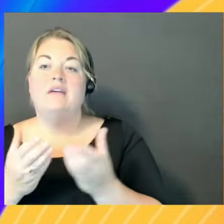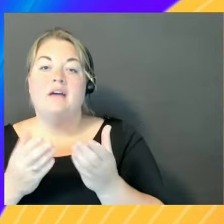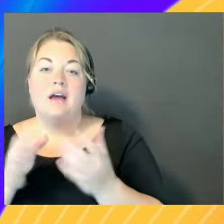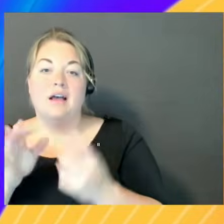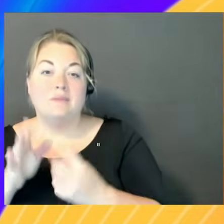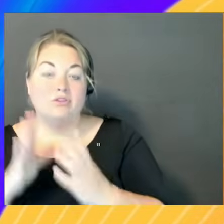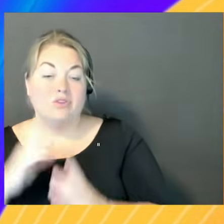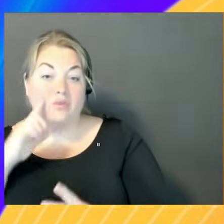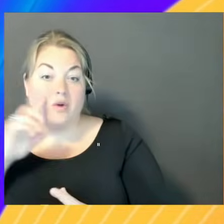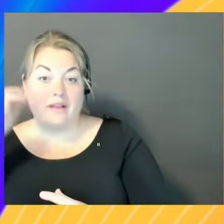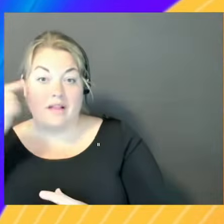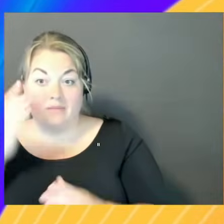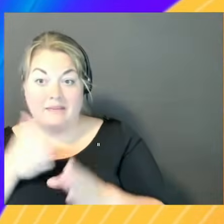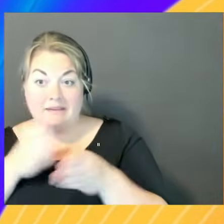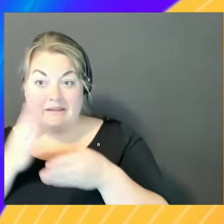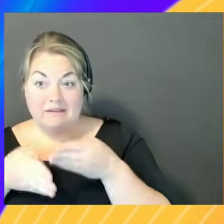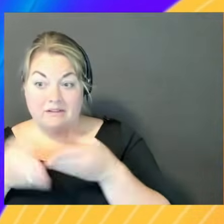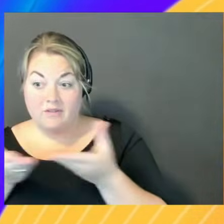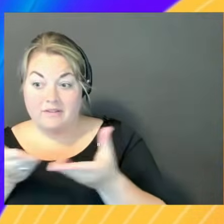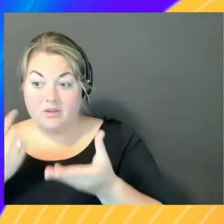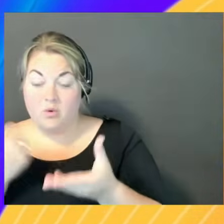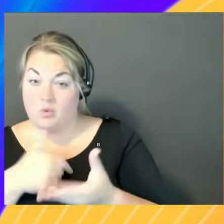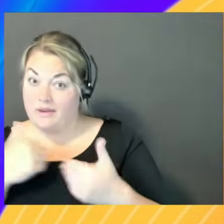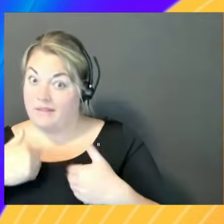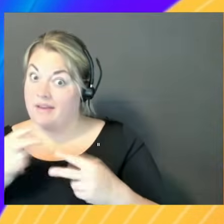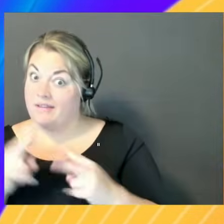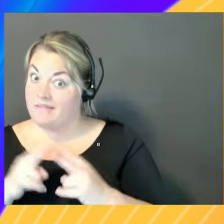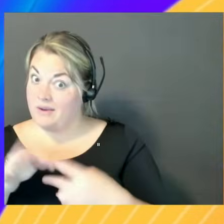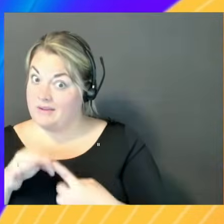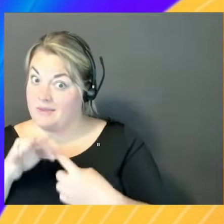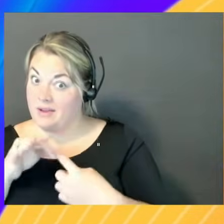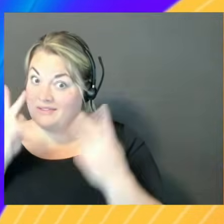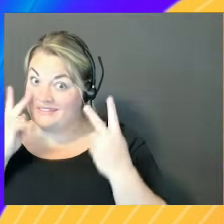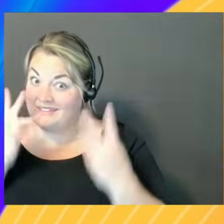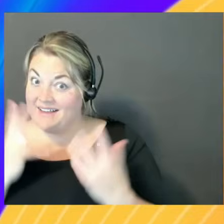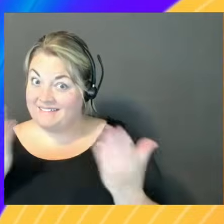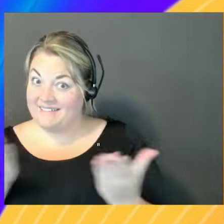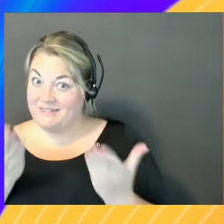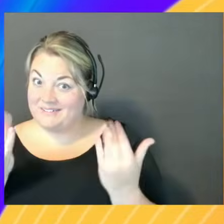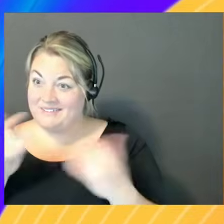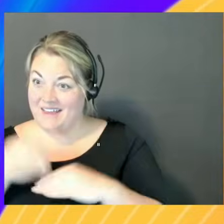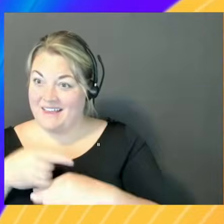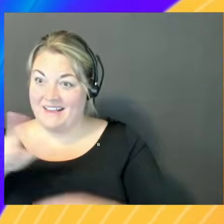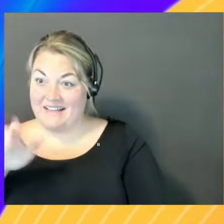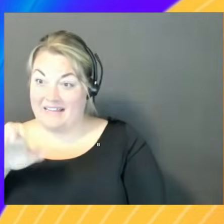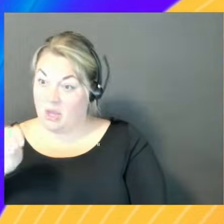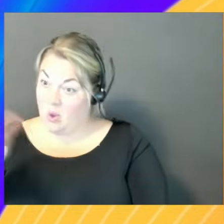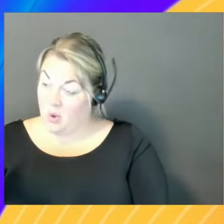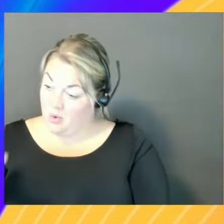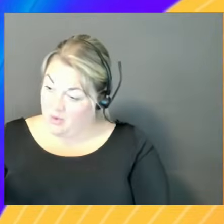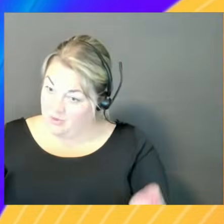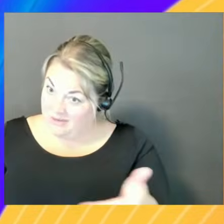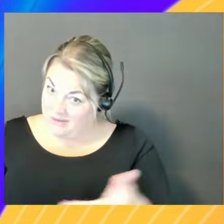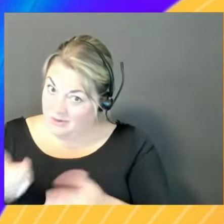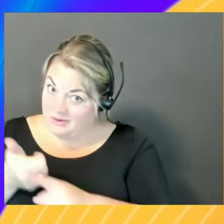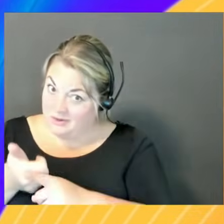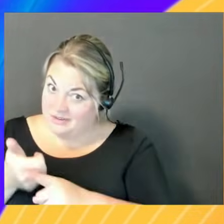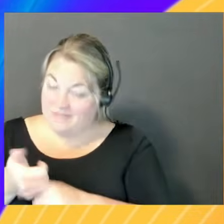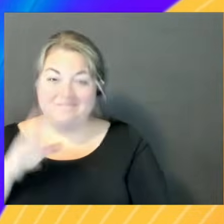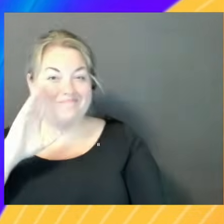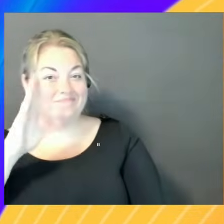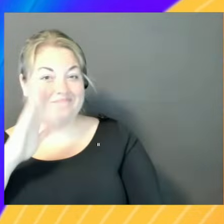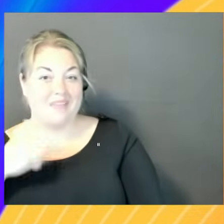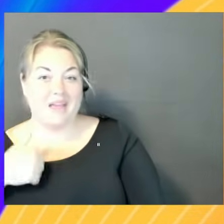And we have a very special guest today. Leo, why don't you introduce yourself? Yeah, hey, my name is